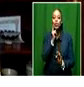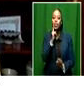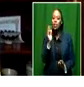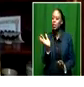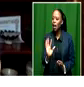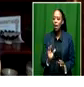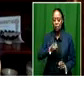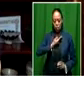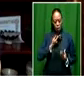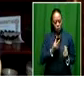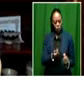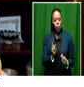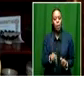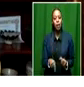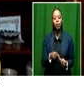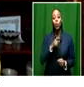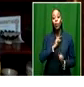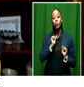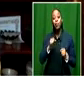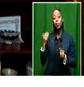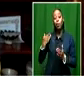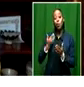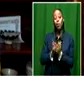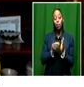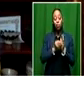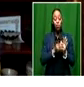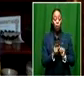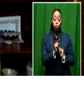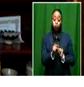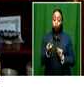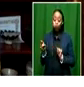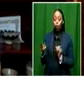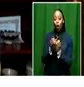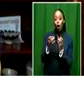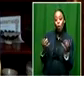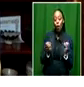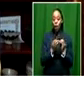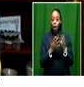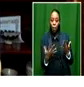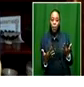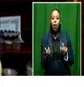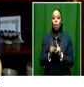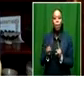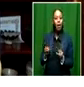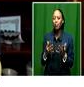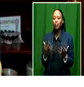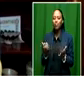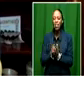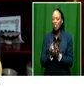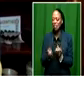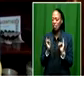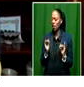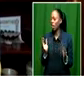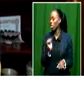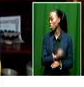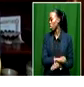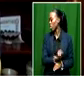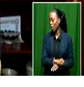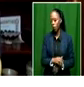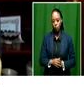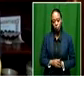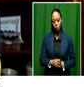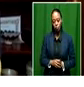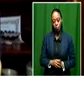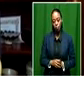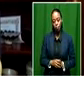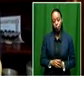good enough. Because, I mean, we've seen how many learners out there just don't take their learning seriously. And I want to